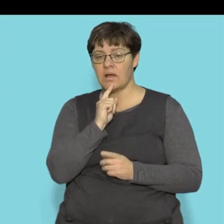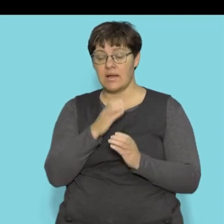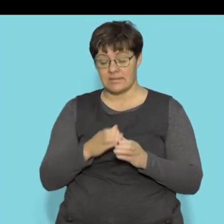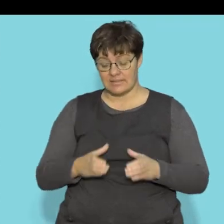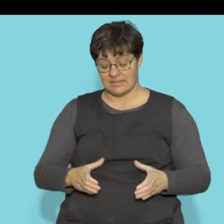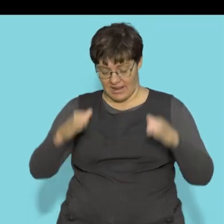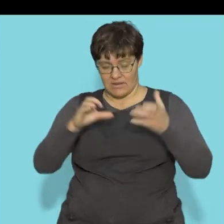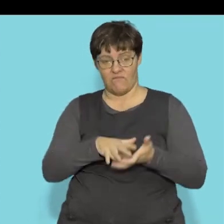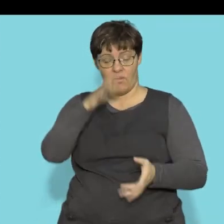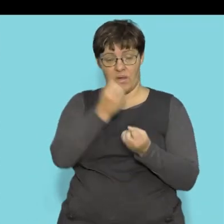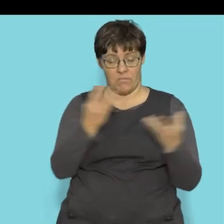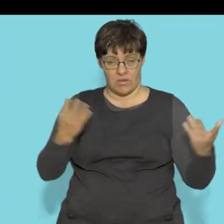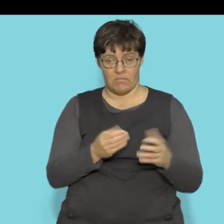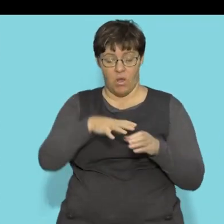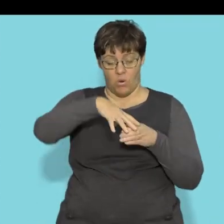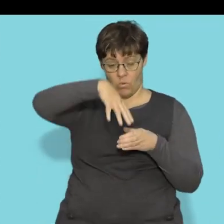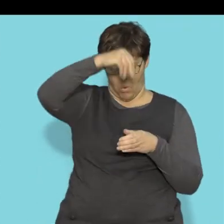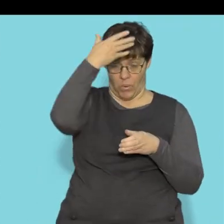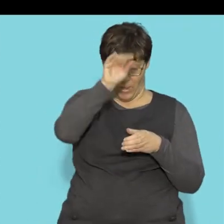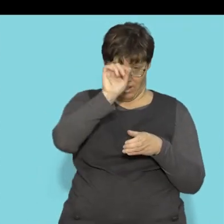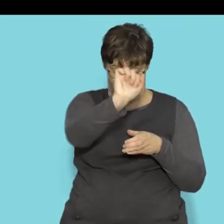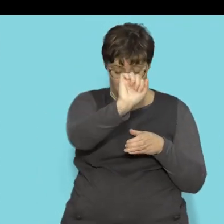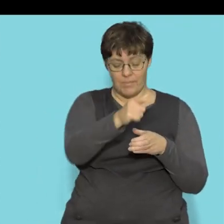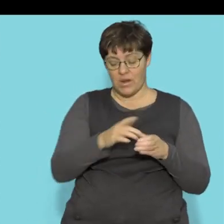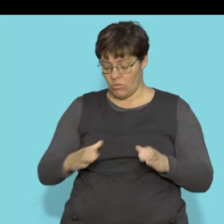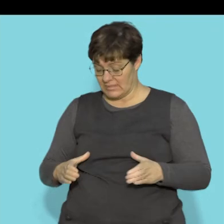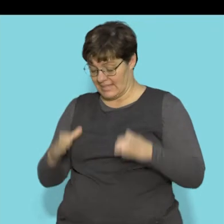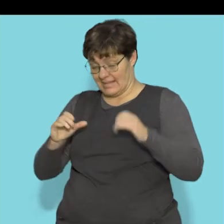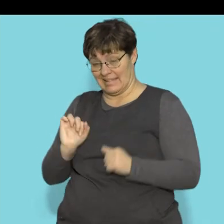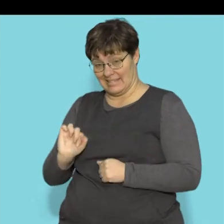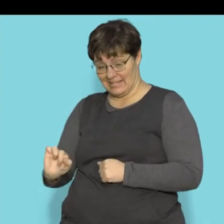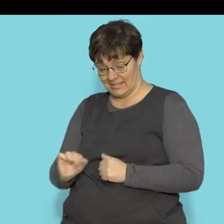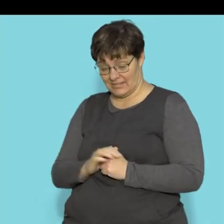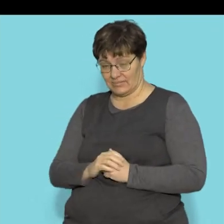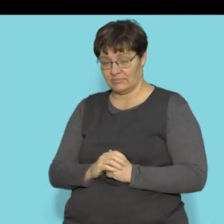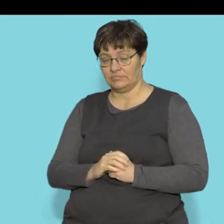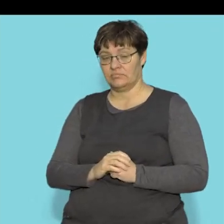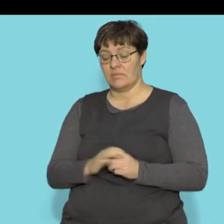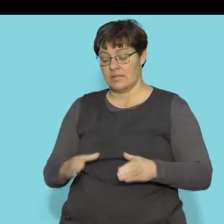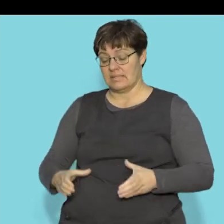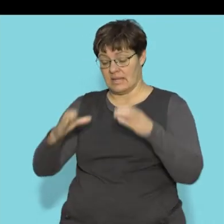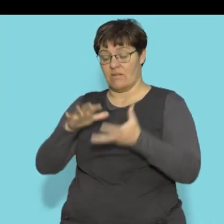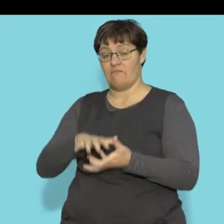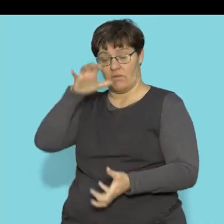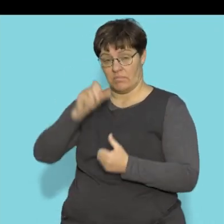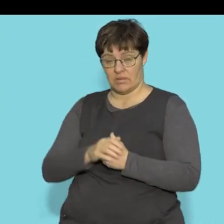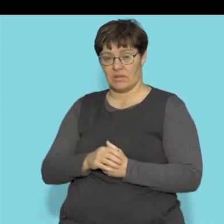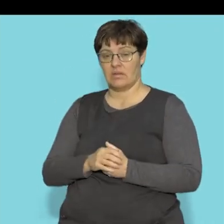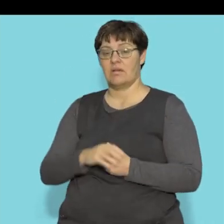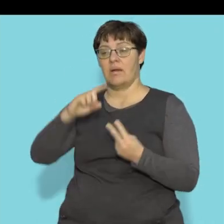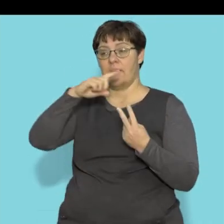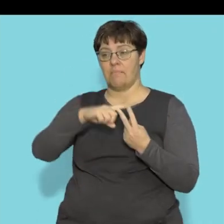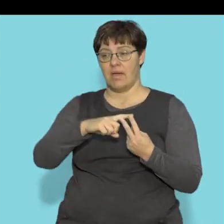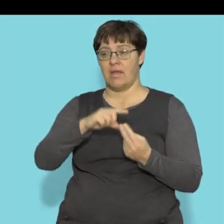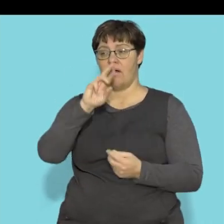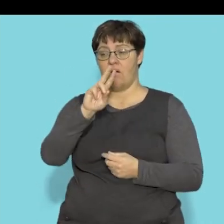my cylinder. I know what my volume of my cone is, but now it's time to do the cylinder. And the volume of a cylinder is